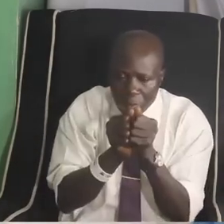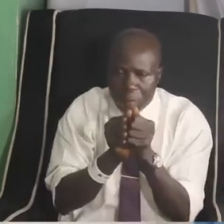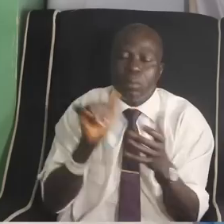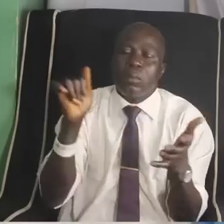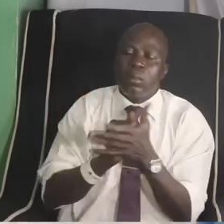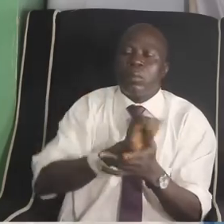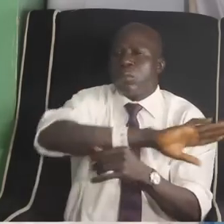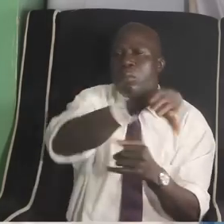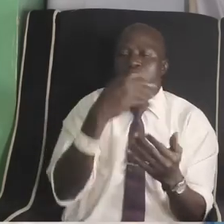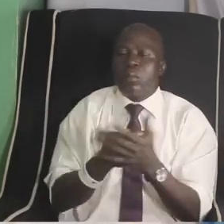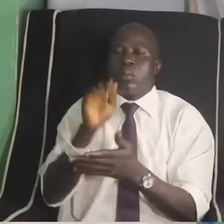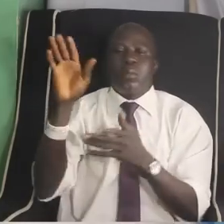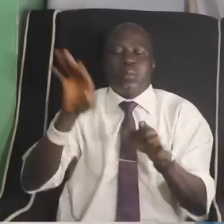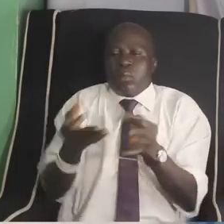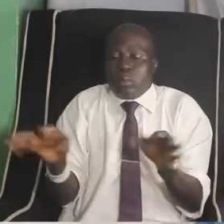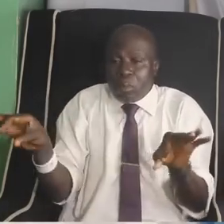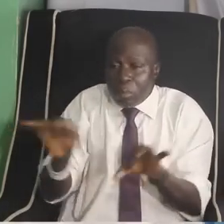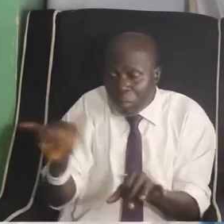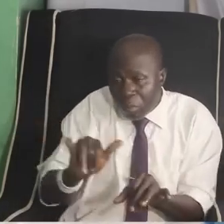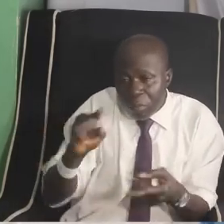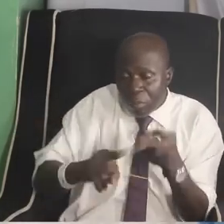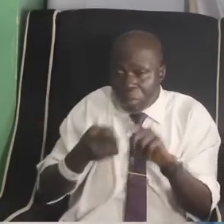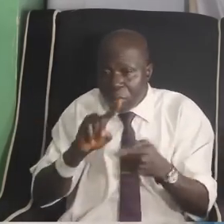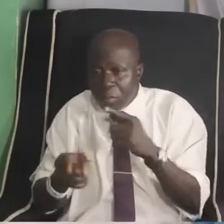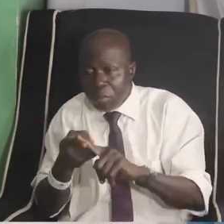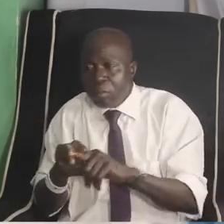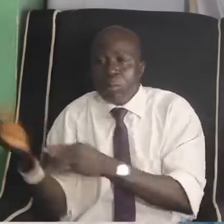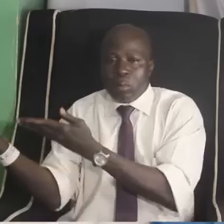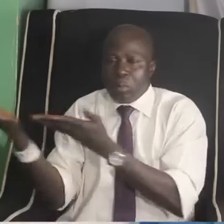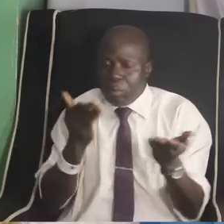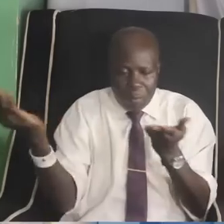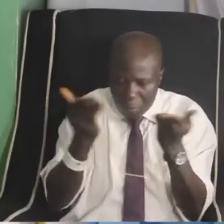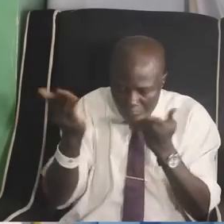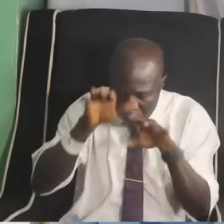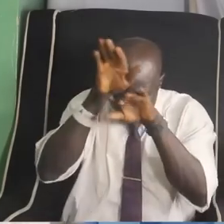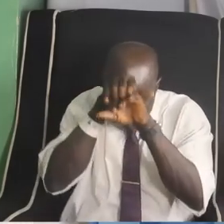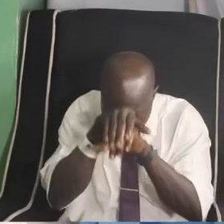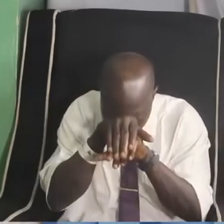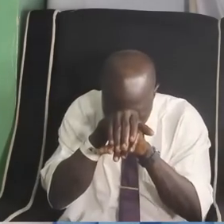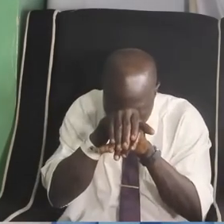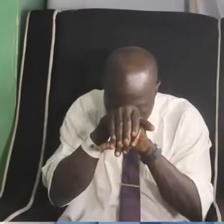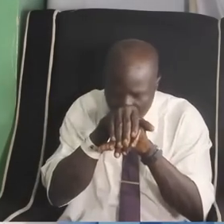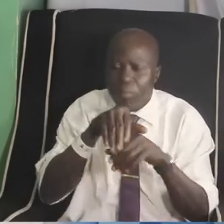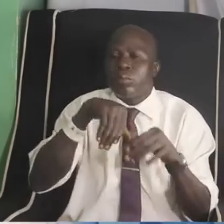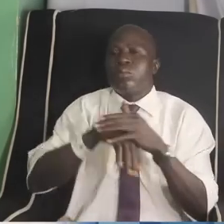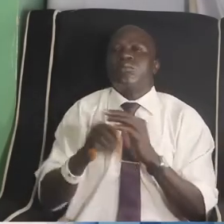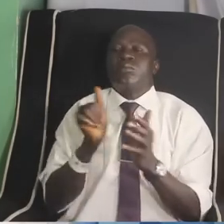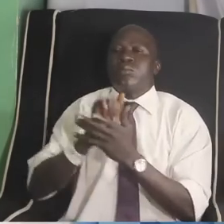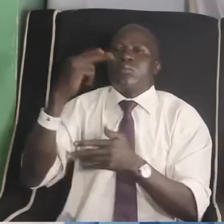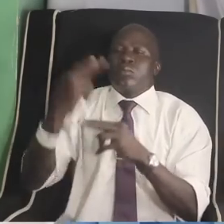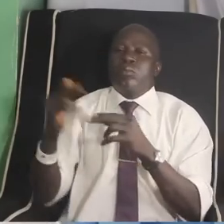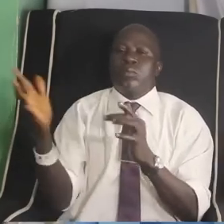That. Awon elegbe re. Your mates. Awon ore re. Your friends. Won yo teriba fun o. Seven. In the name